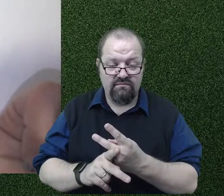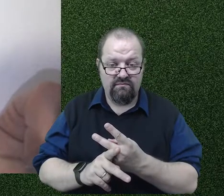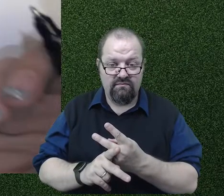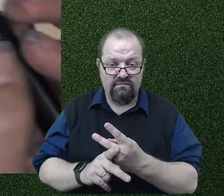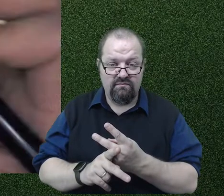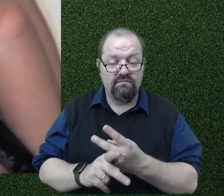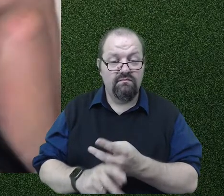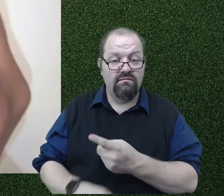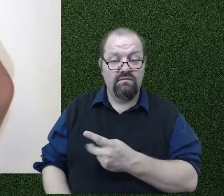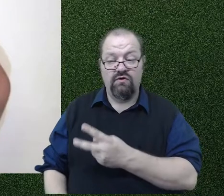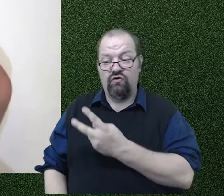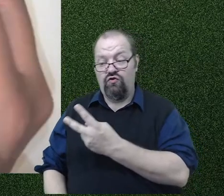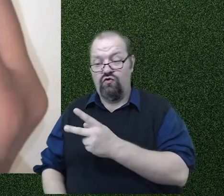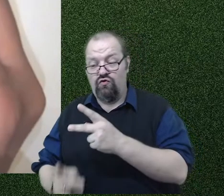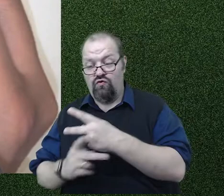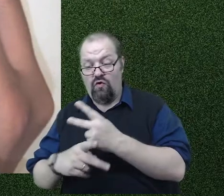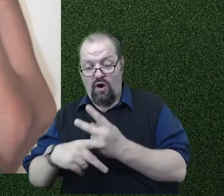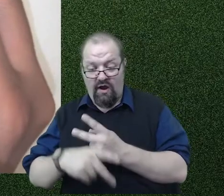u cross v